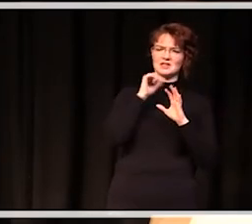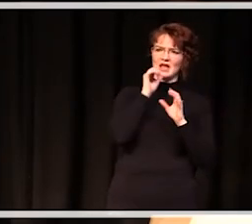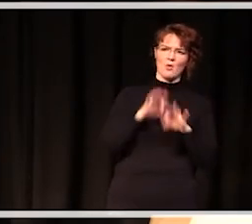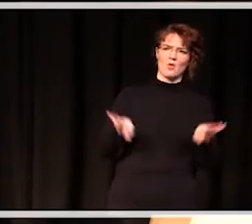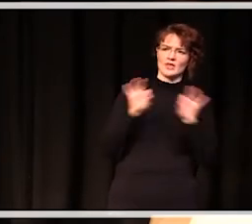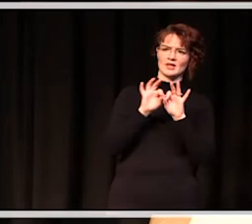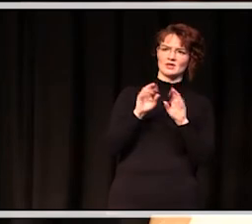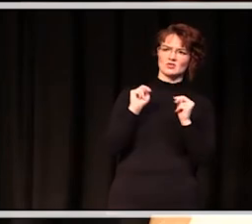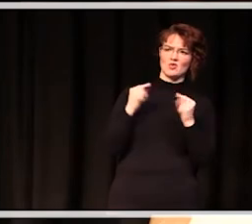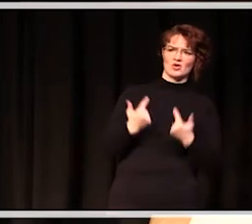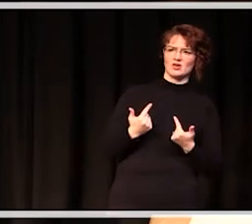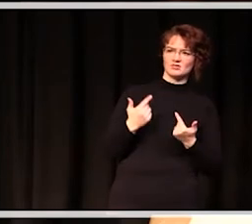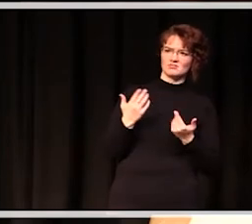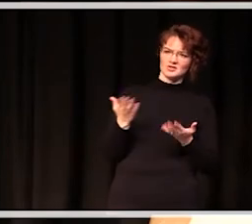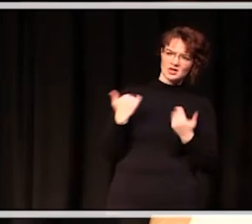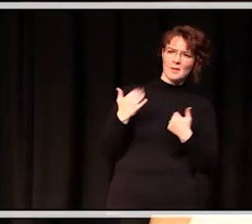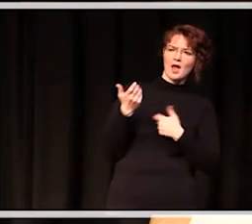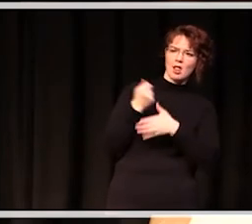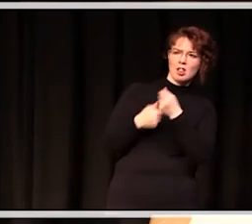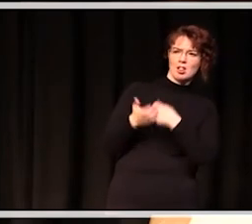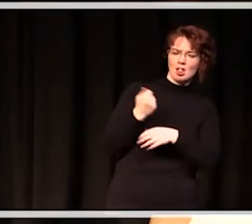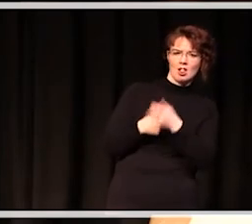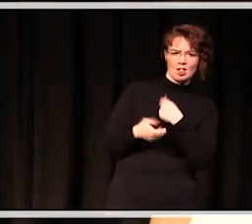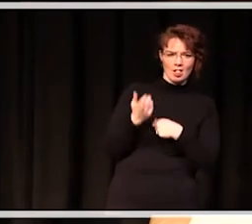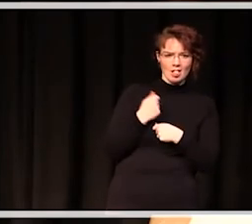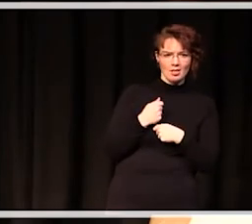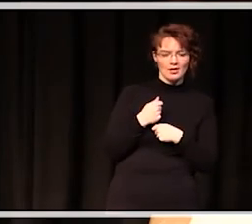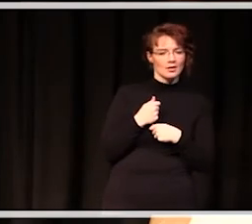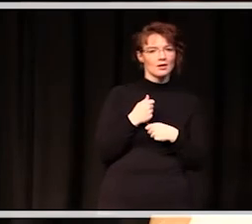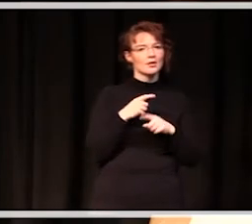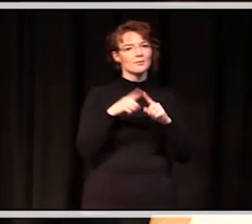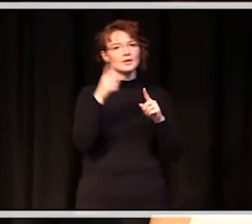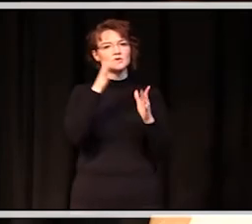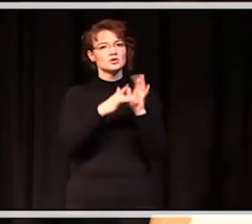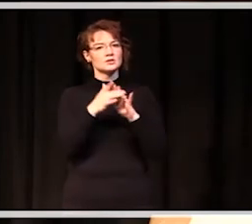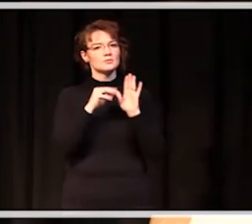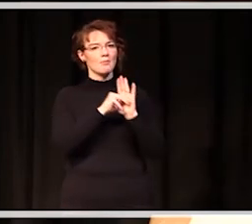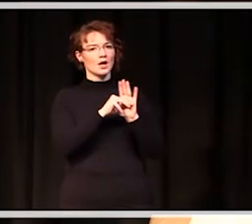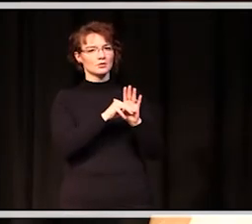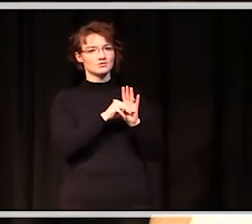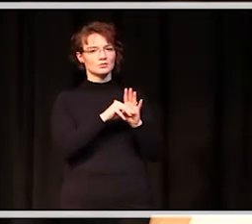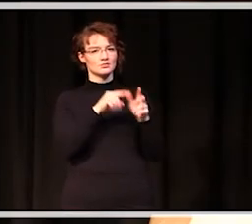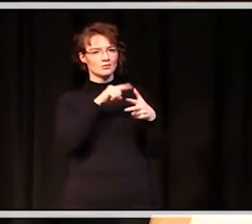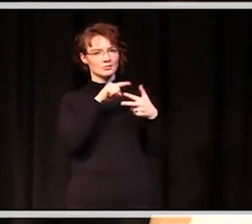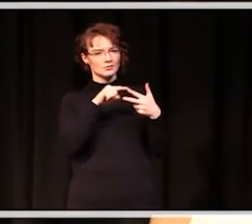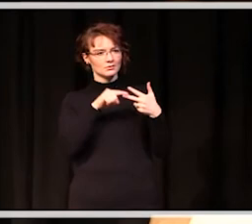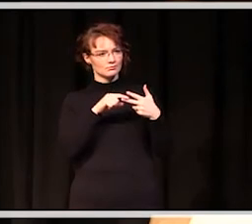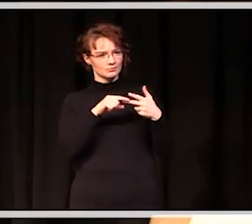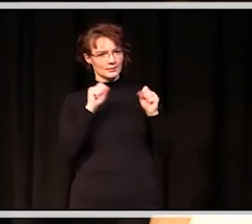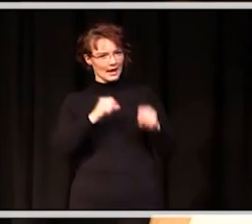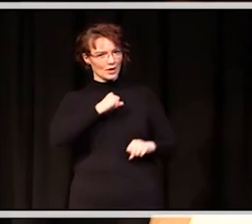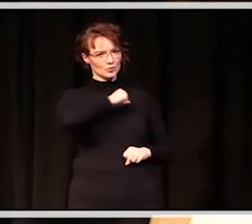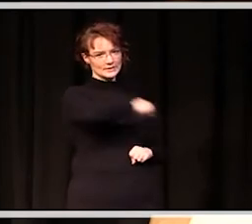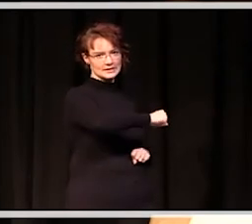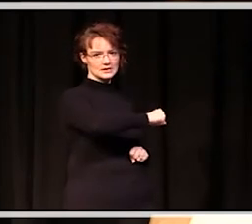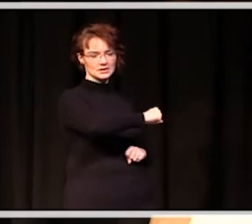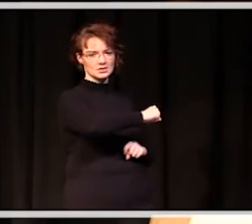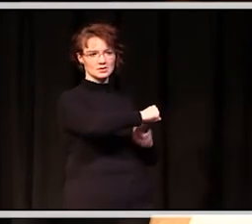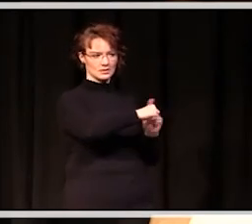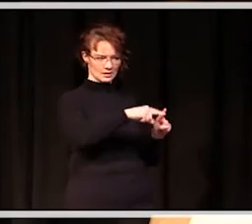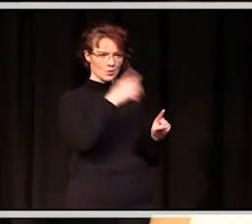But the truth is that Jesus modeled for us that, no, actually, we can resist the devil, and he will